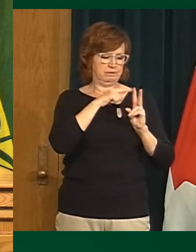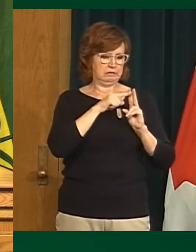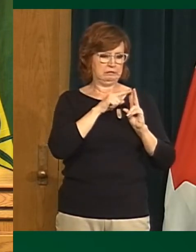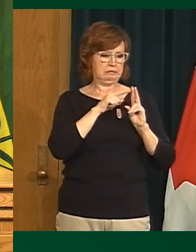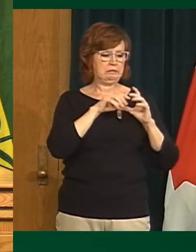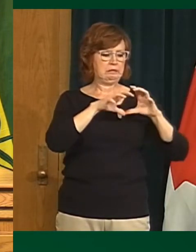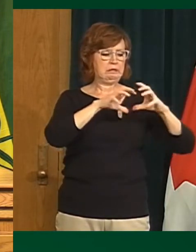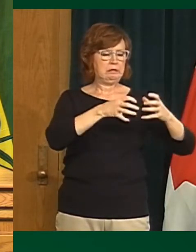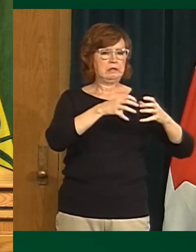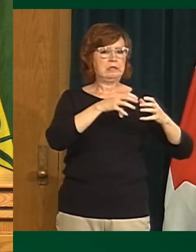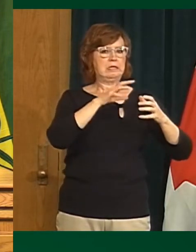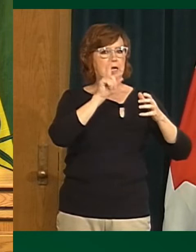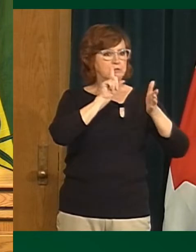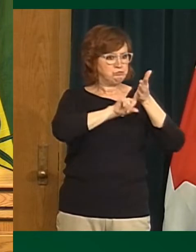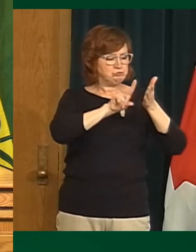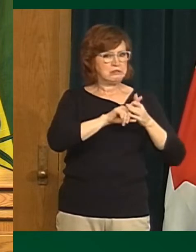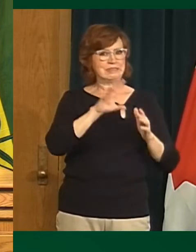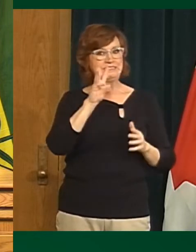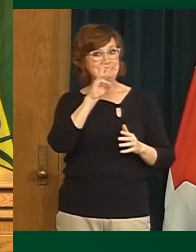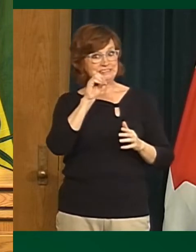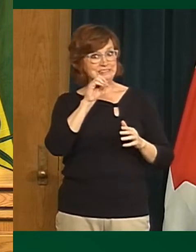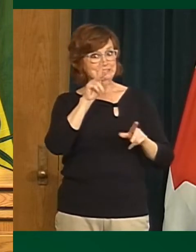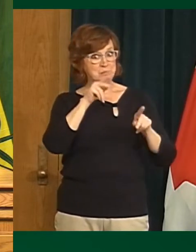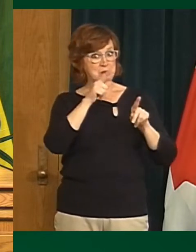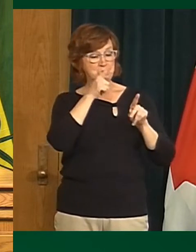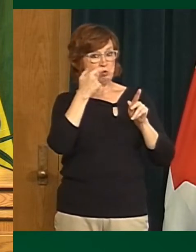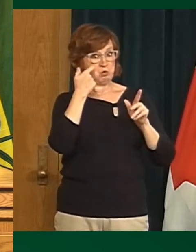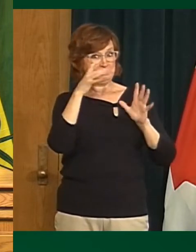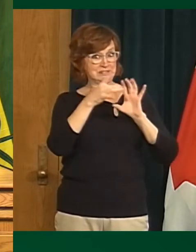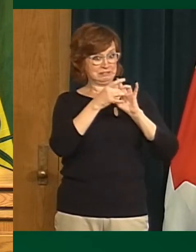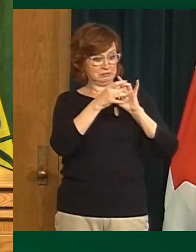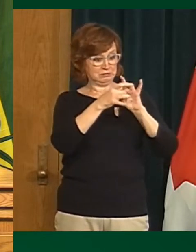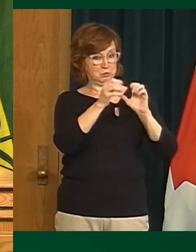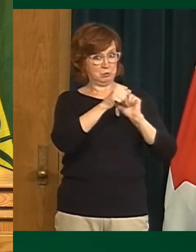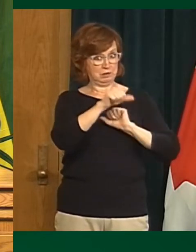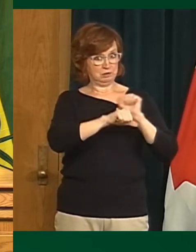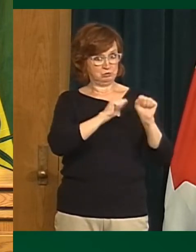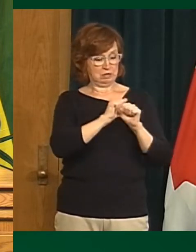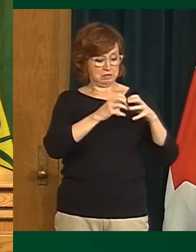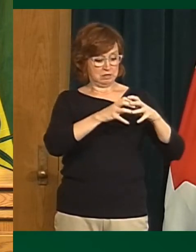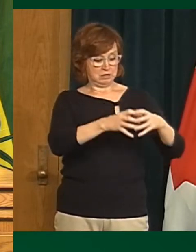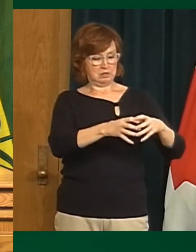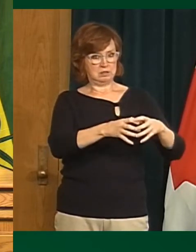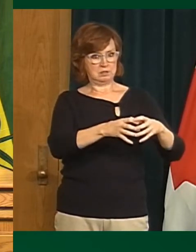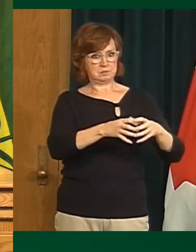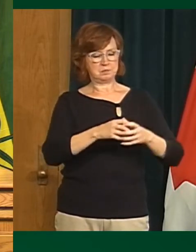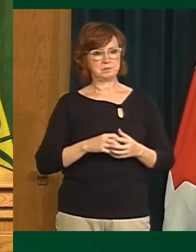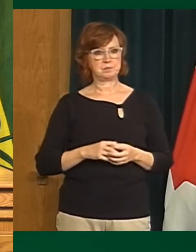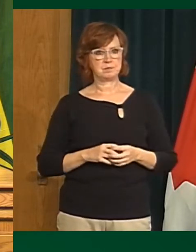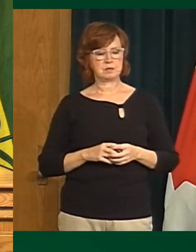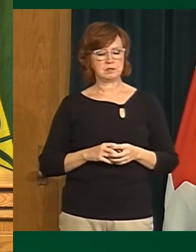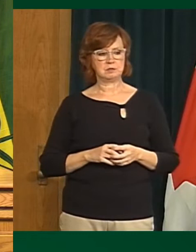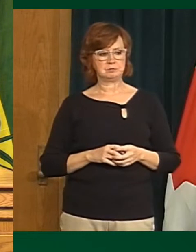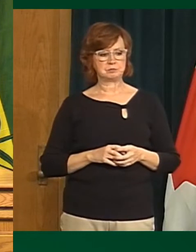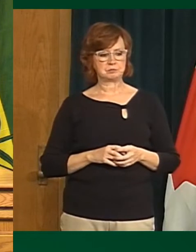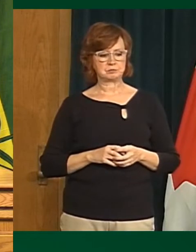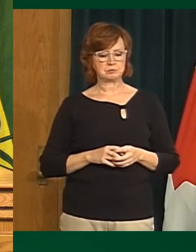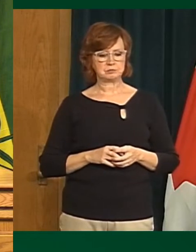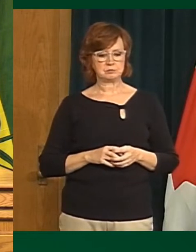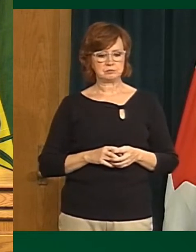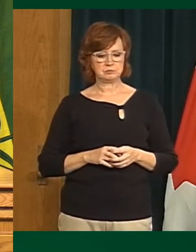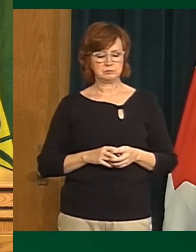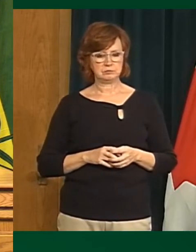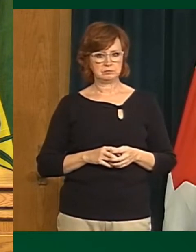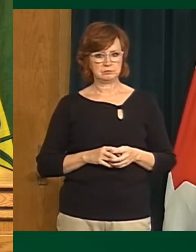investigation may or may not be announced publicly just for transparency, because it's a public sector